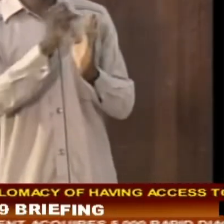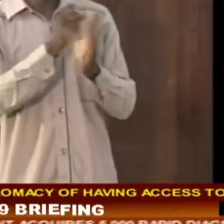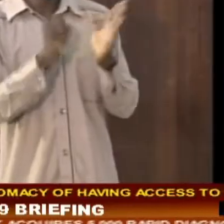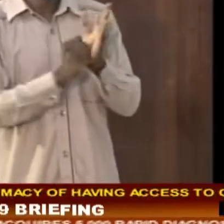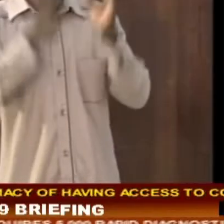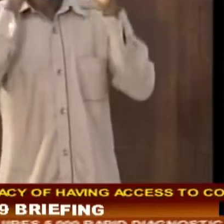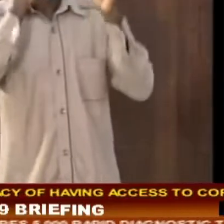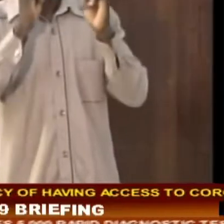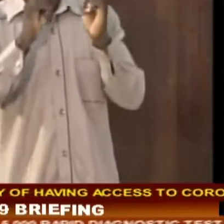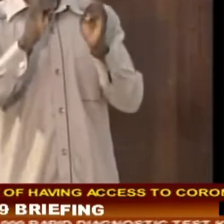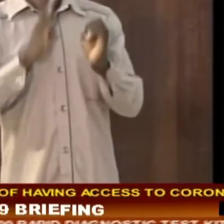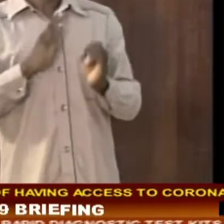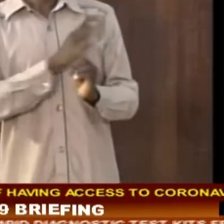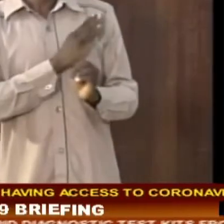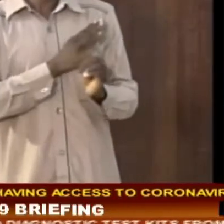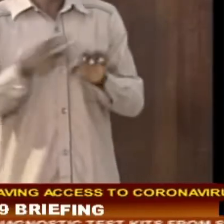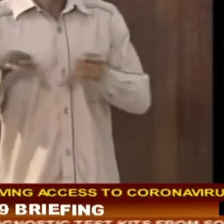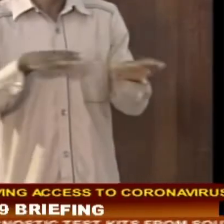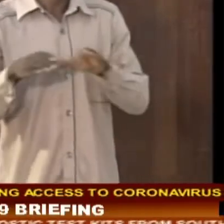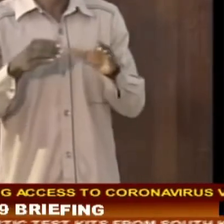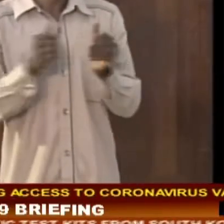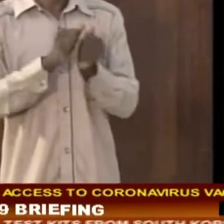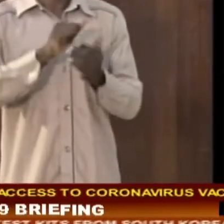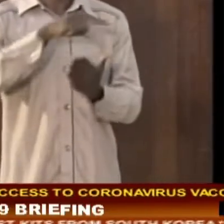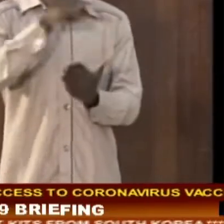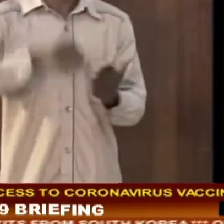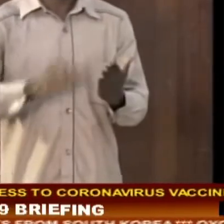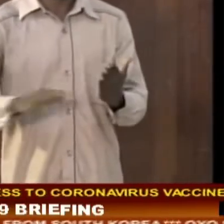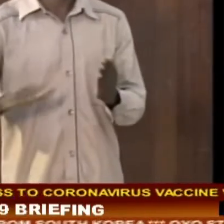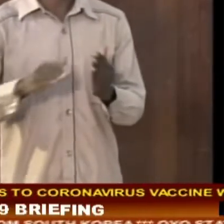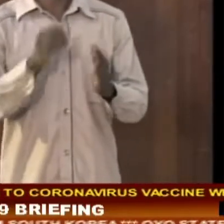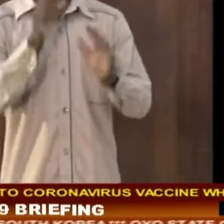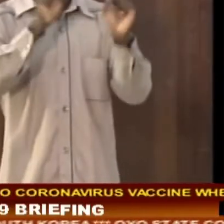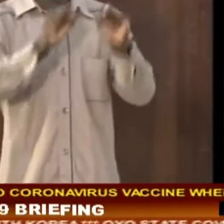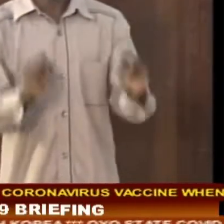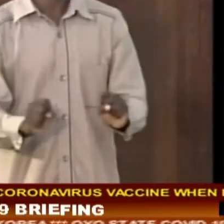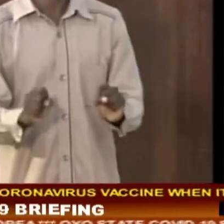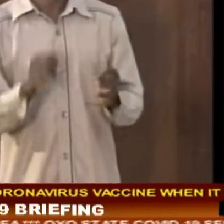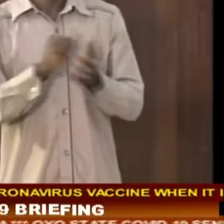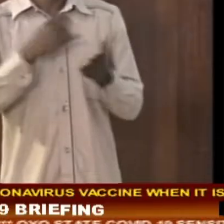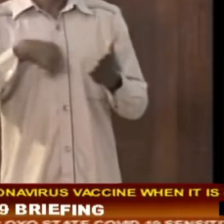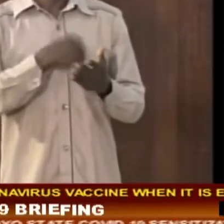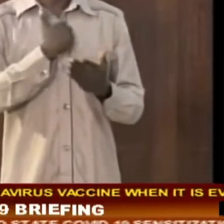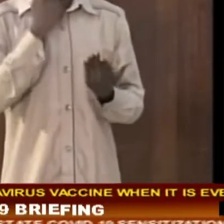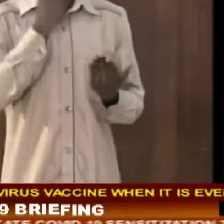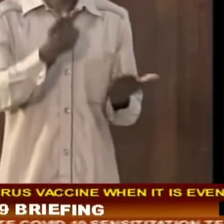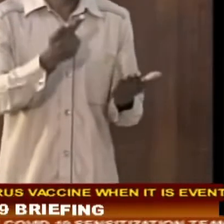the failure of this almager system that we are seeing to sgfa